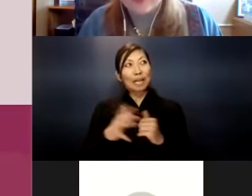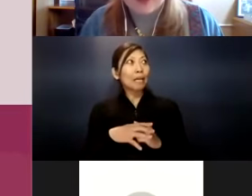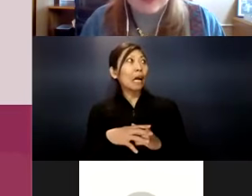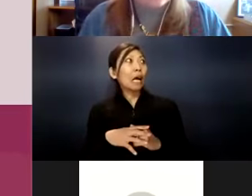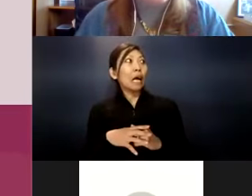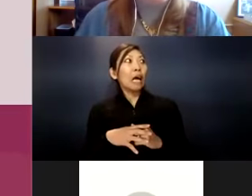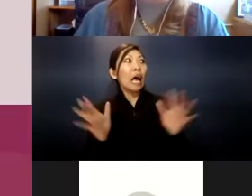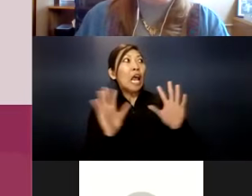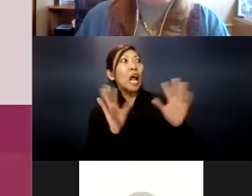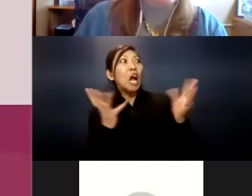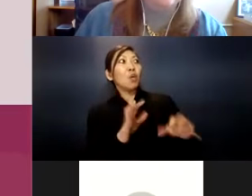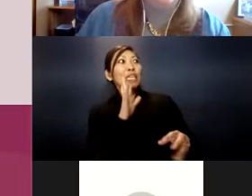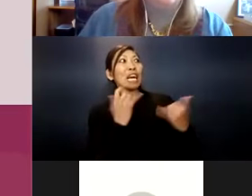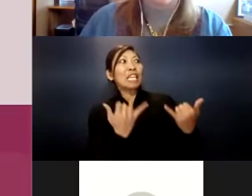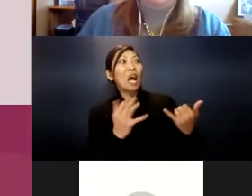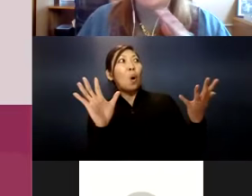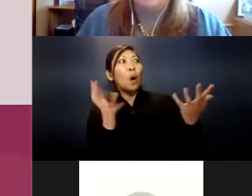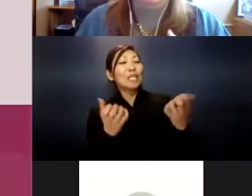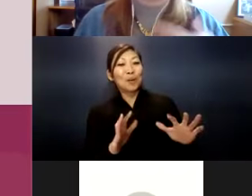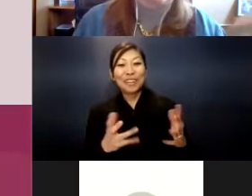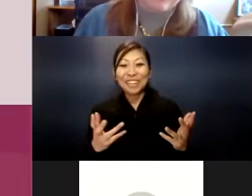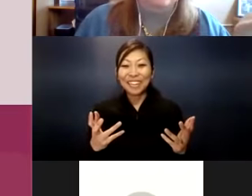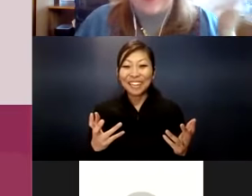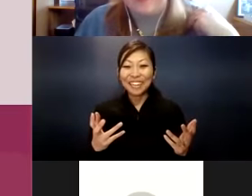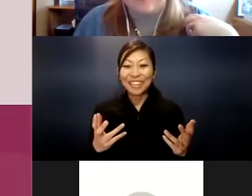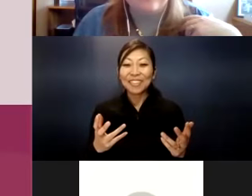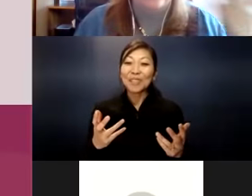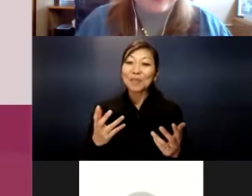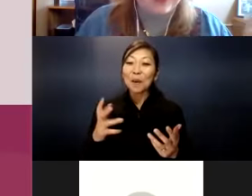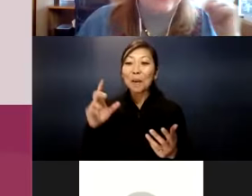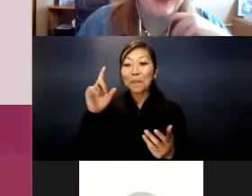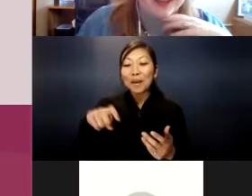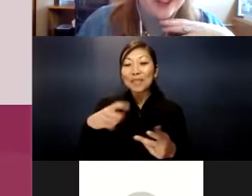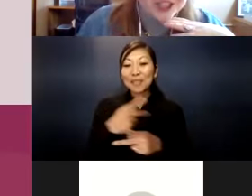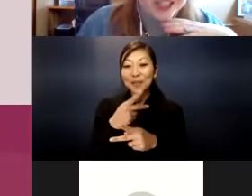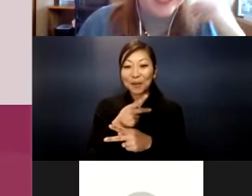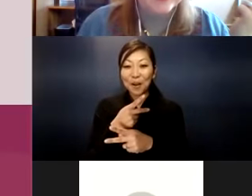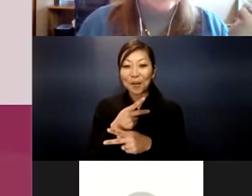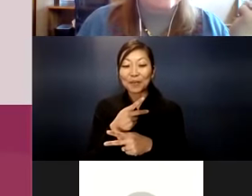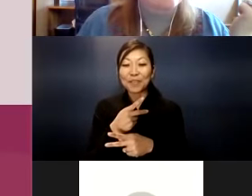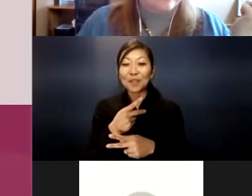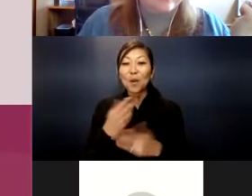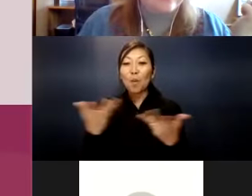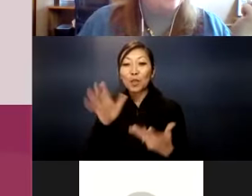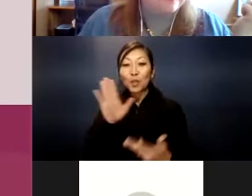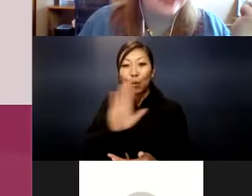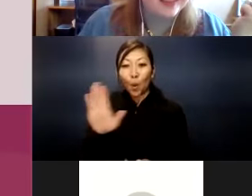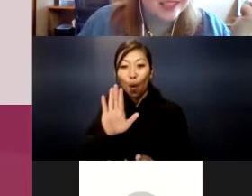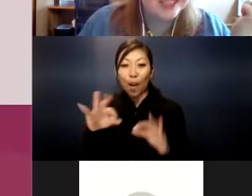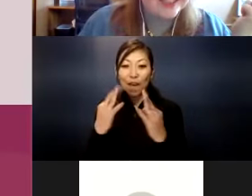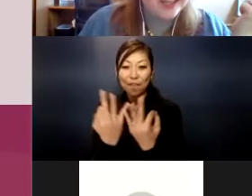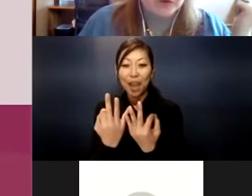out onto the highway. So I think it is about context and about your family culture. Somebody says at